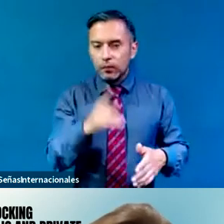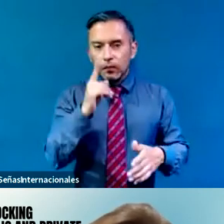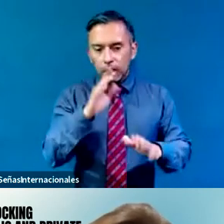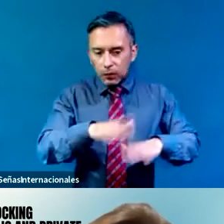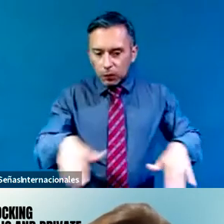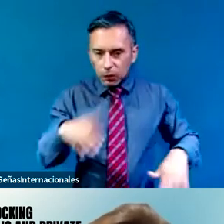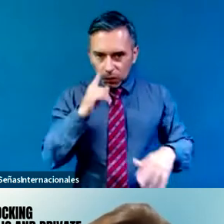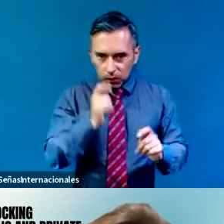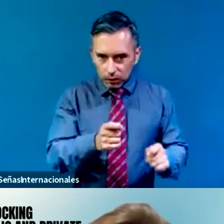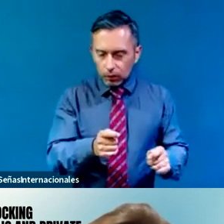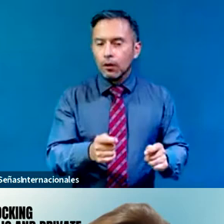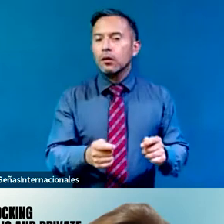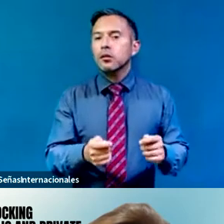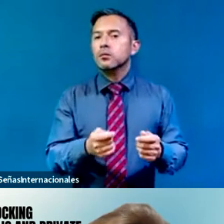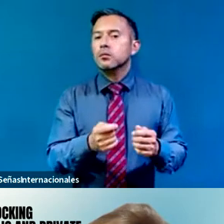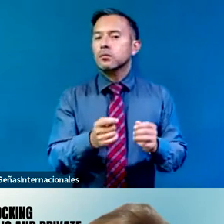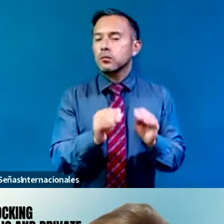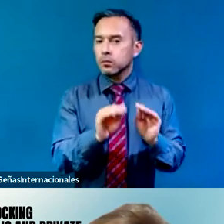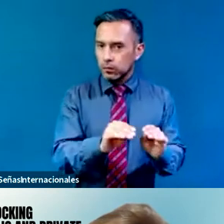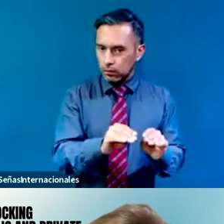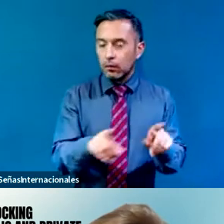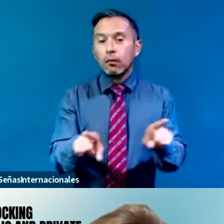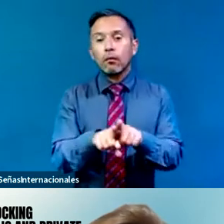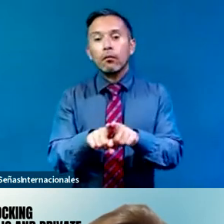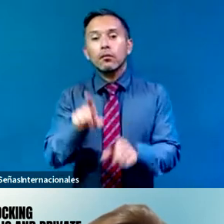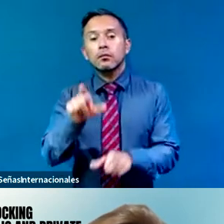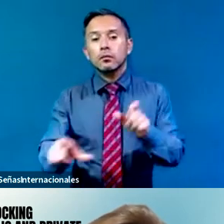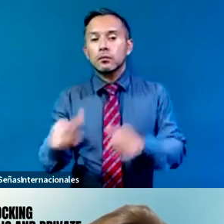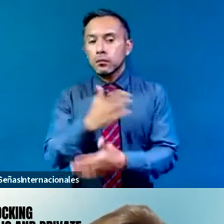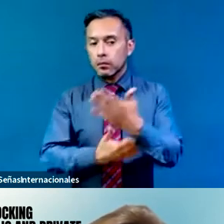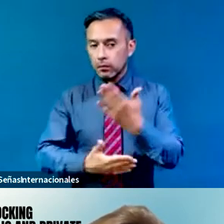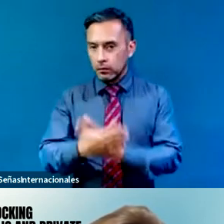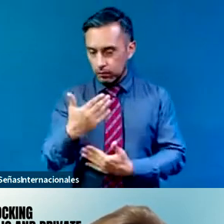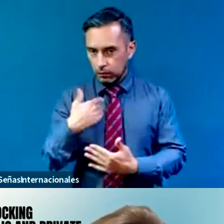be a major part of an investment strategy of any country.